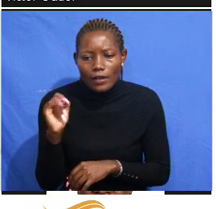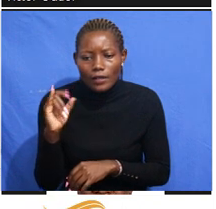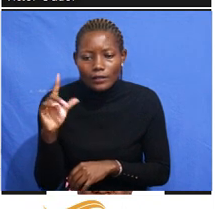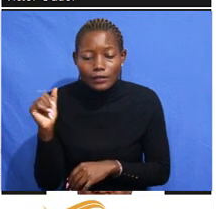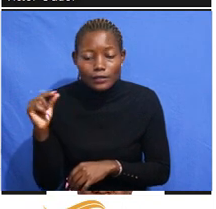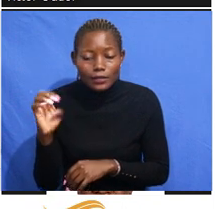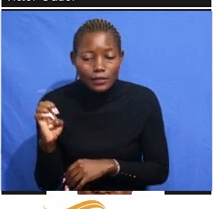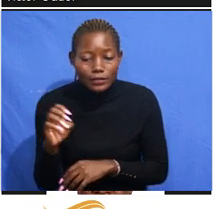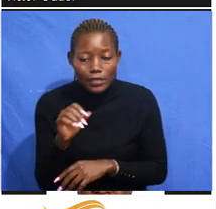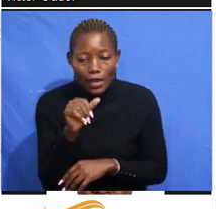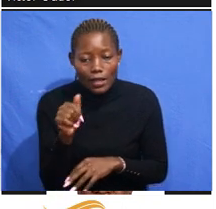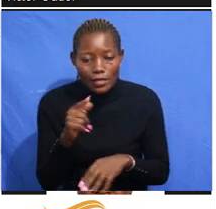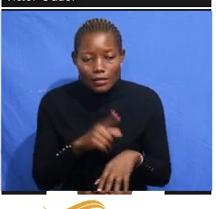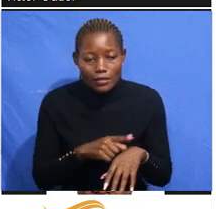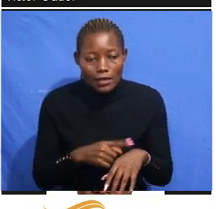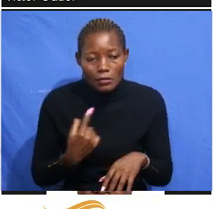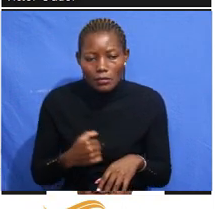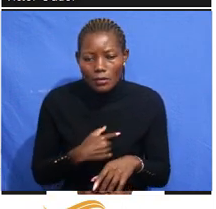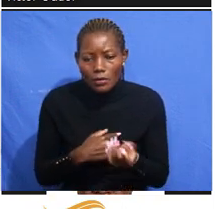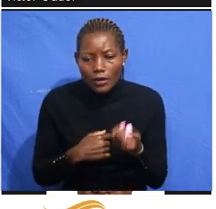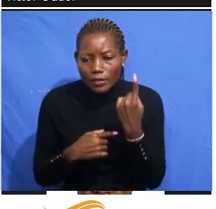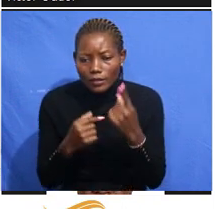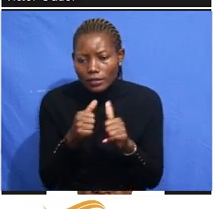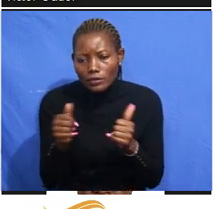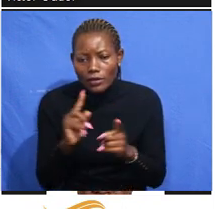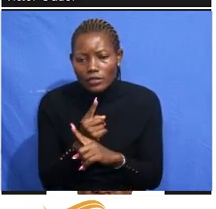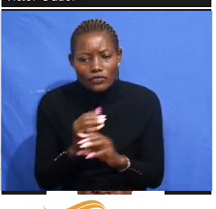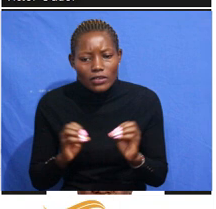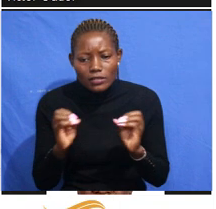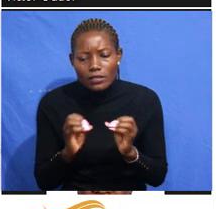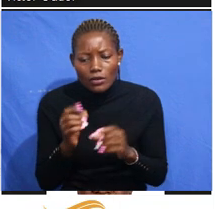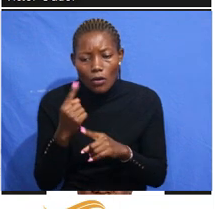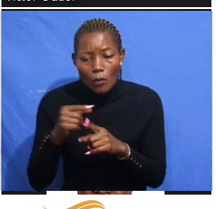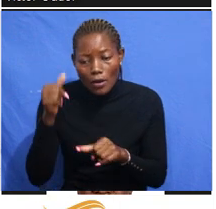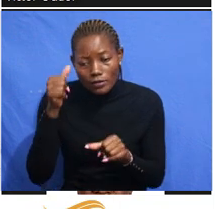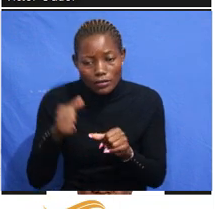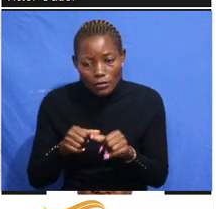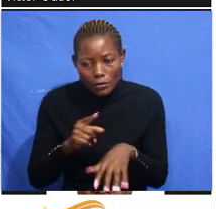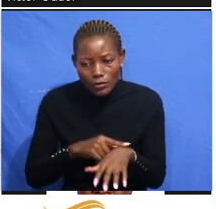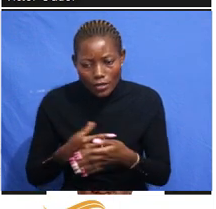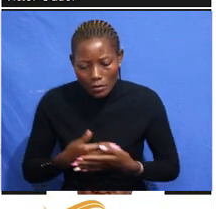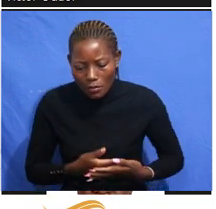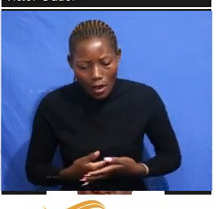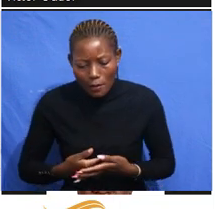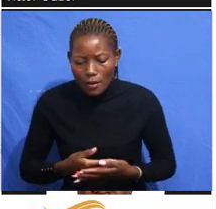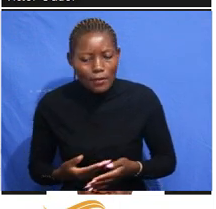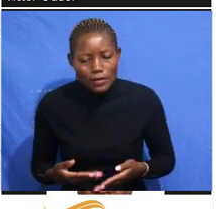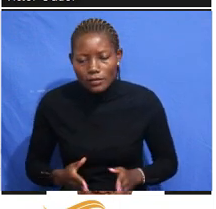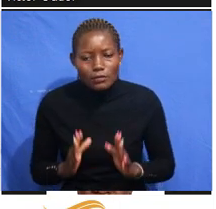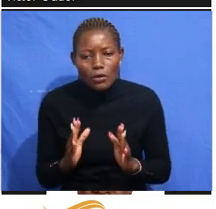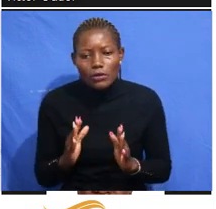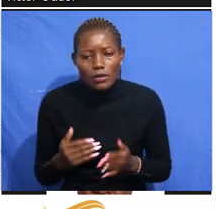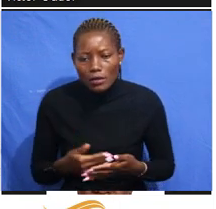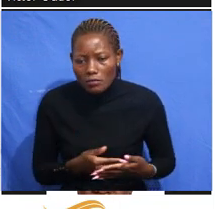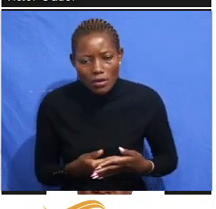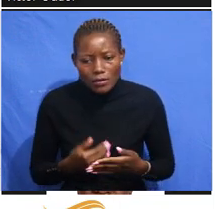tend not to understand really what is the difference. But remember, when a baby is born, a baby is not born